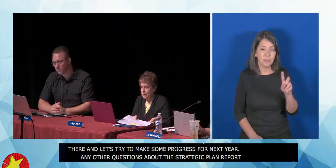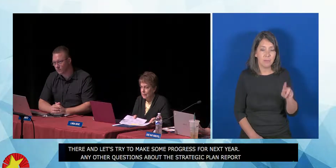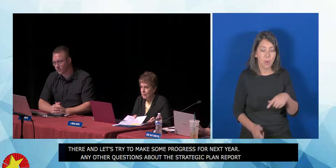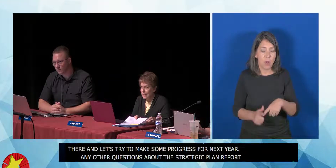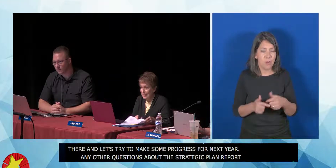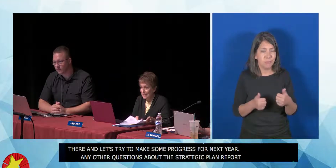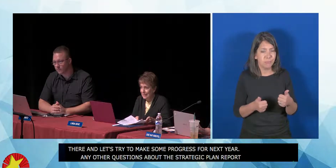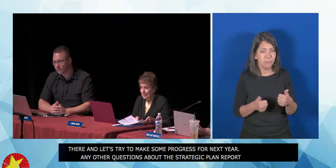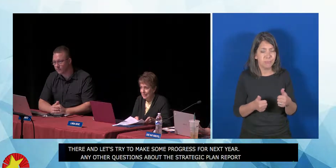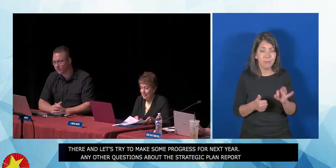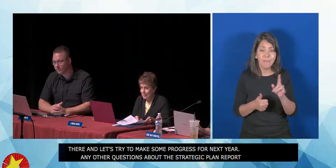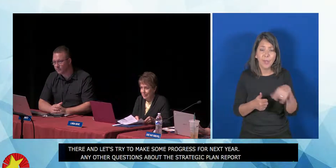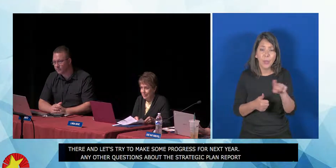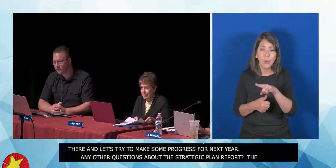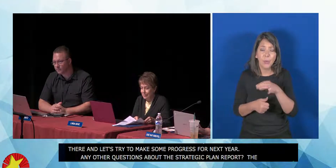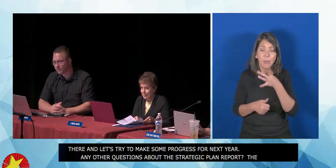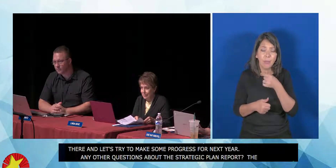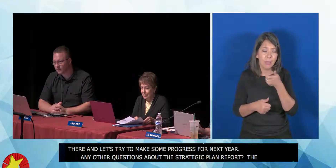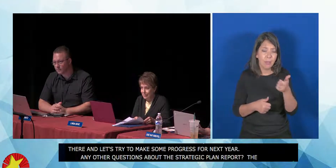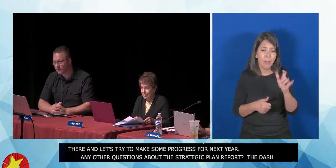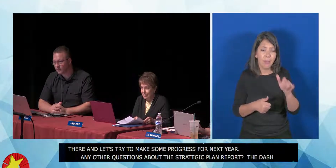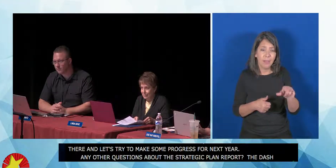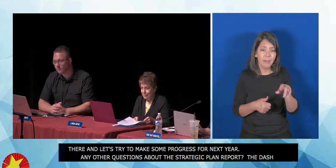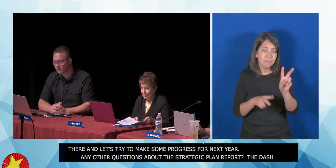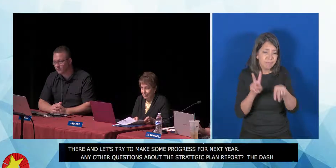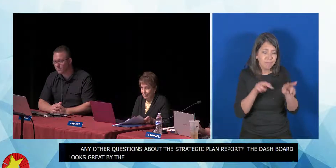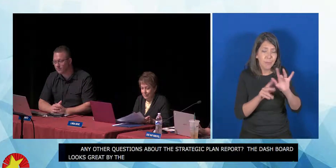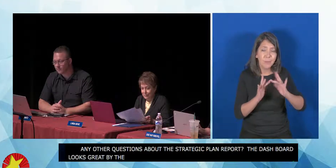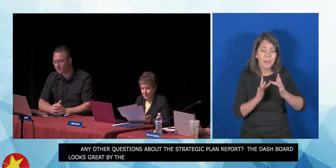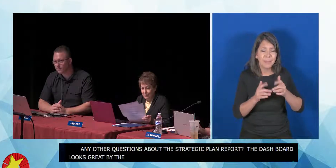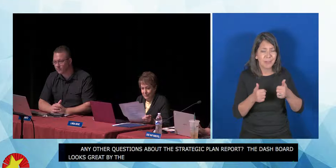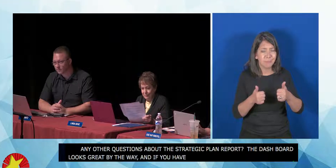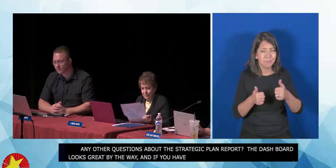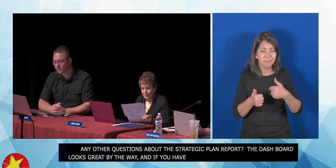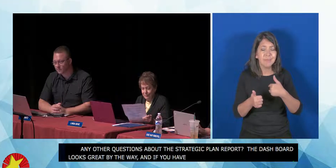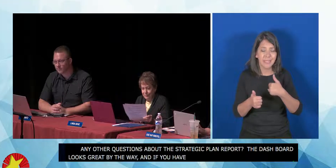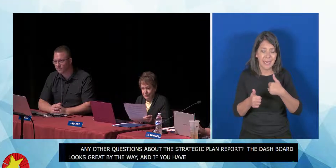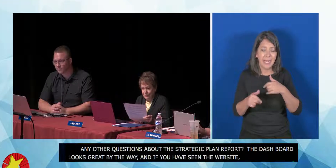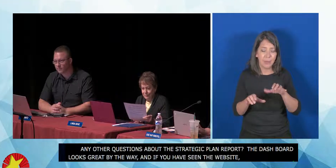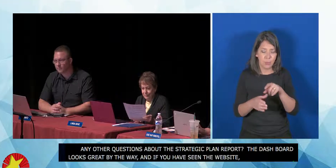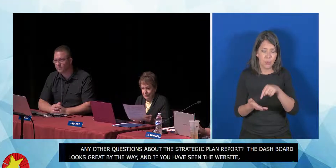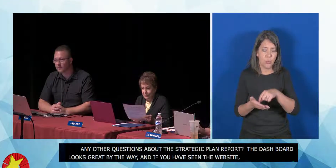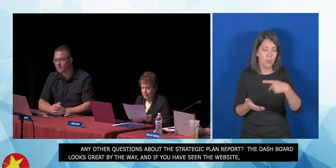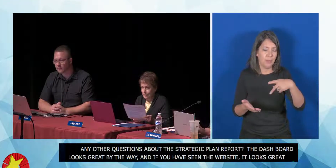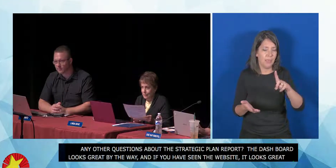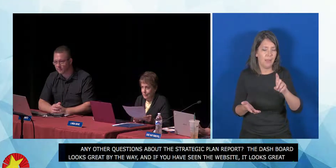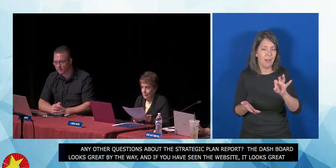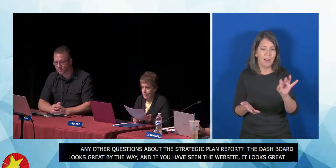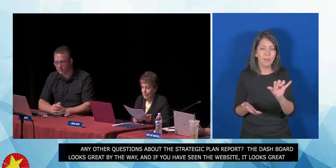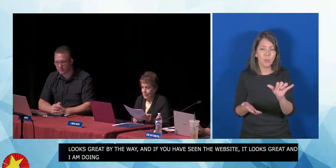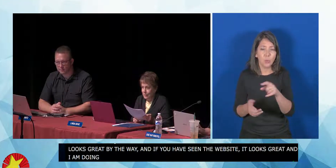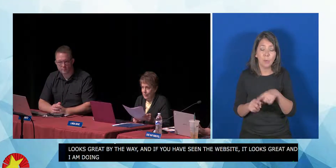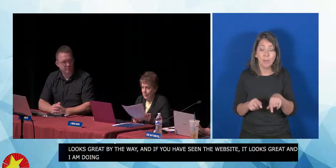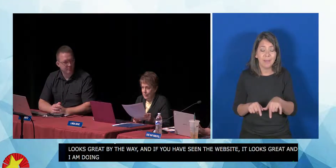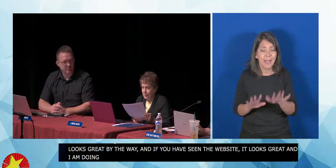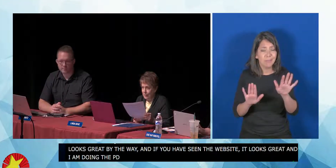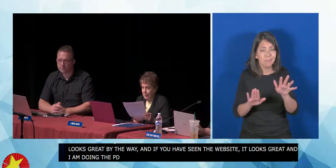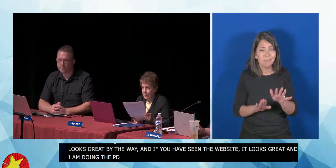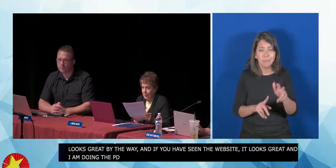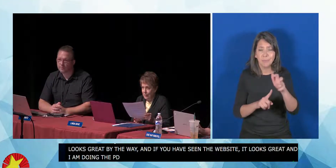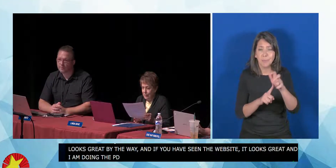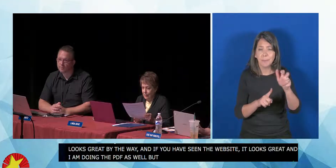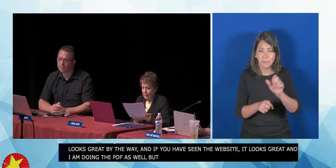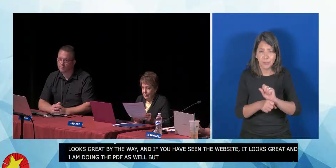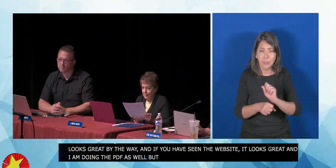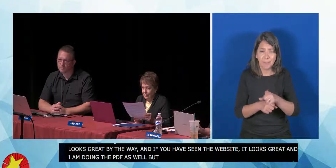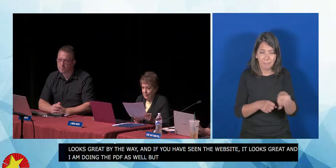website, it looks great. I'm viewing the PDF as well, but that's just an excellent job on that. I know it took a long